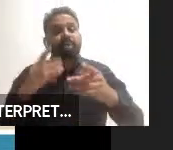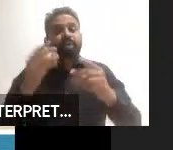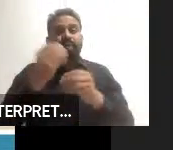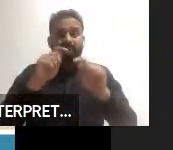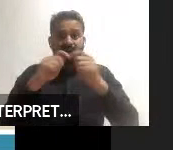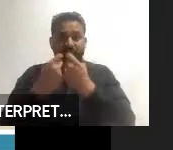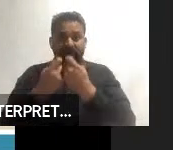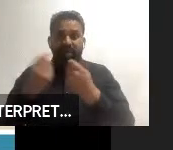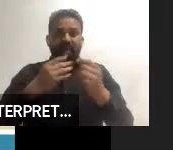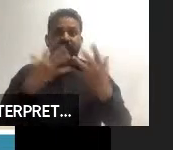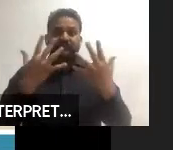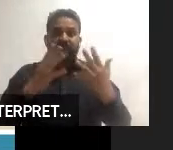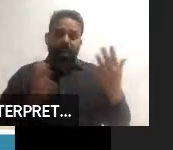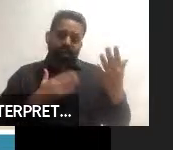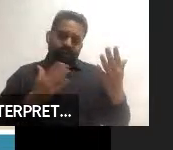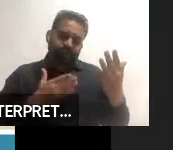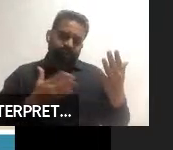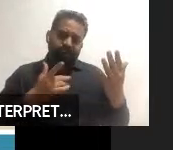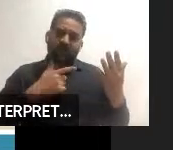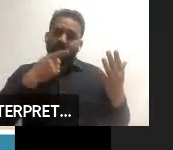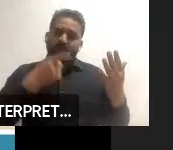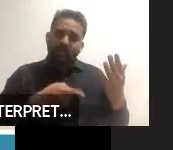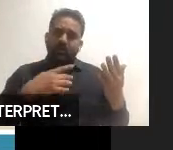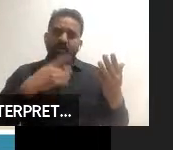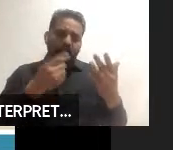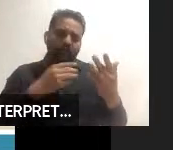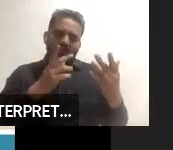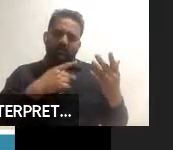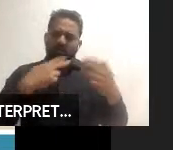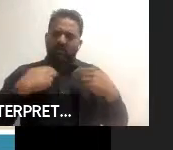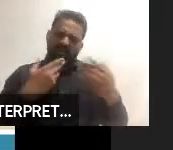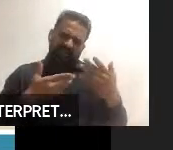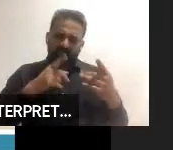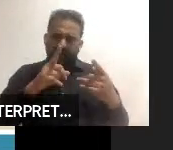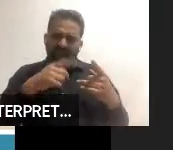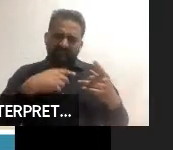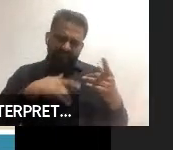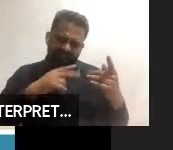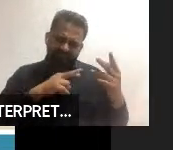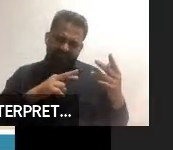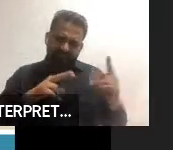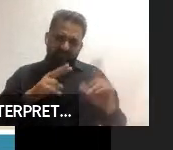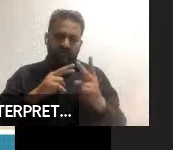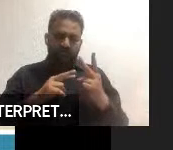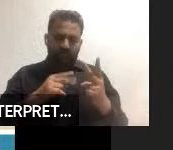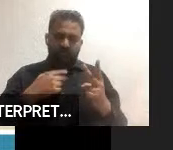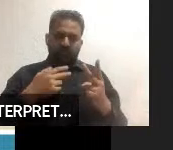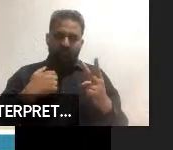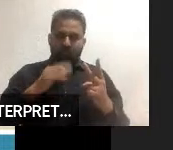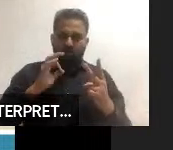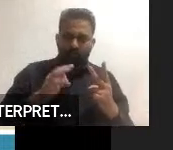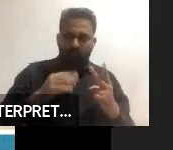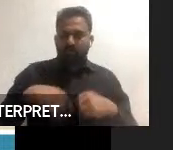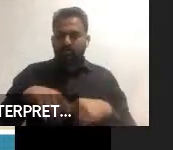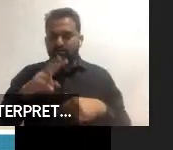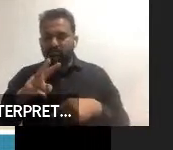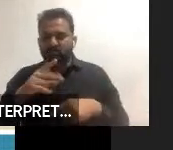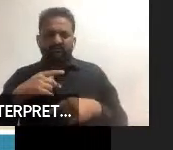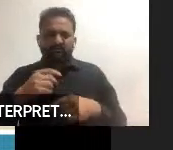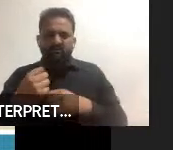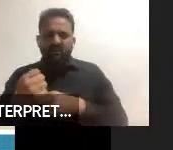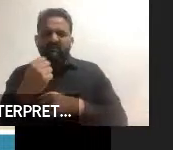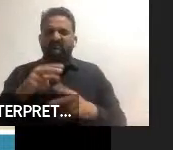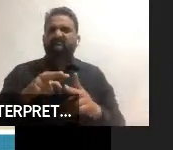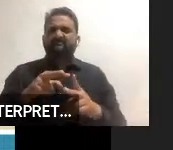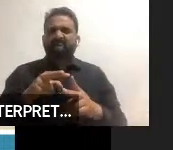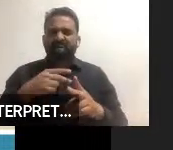of cases, but only 2 pages of cases and 2 pages of authorities. That is not good. And therefore, a